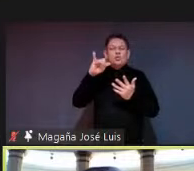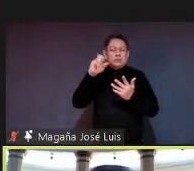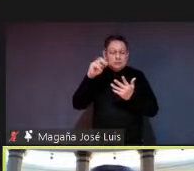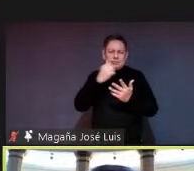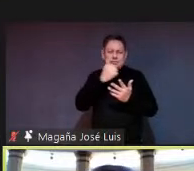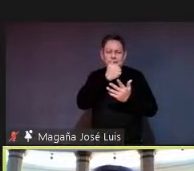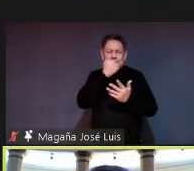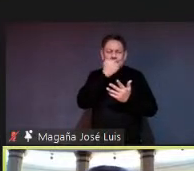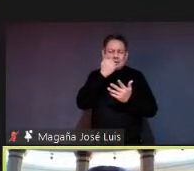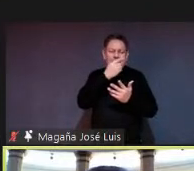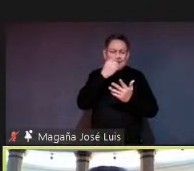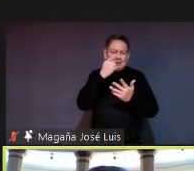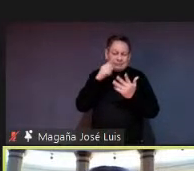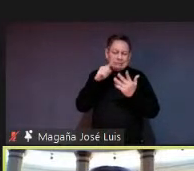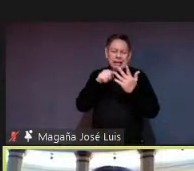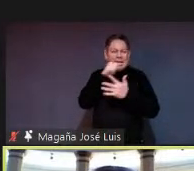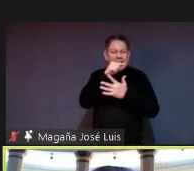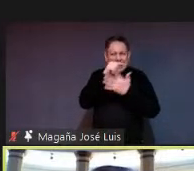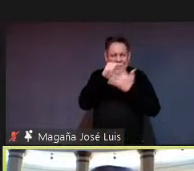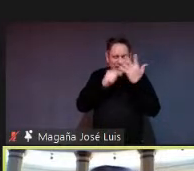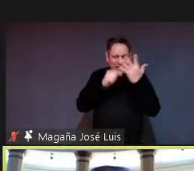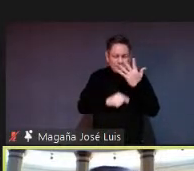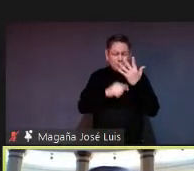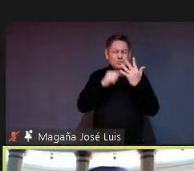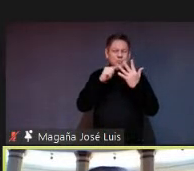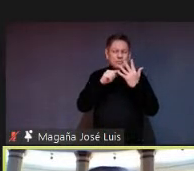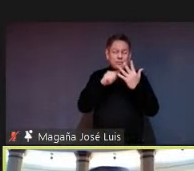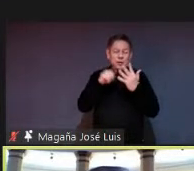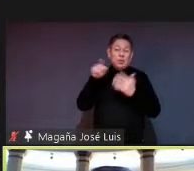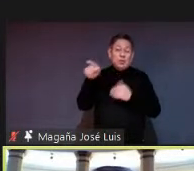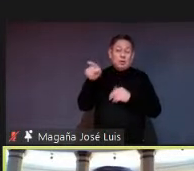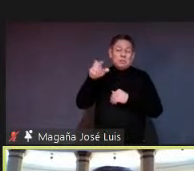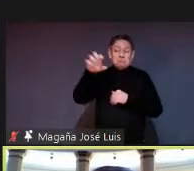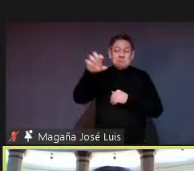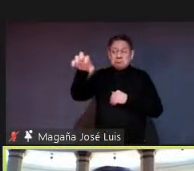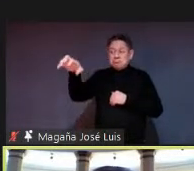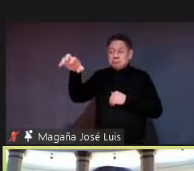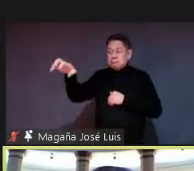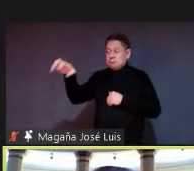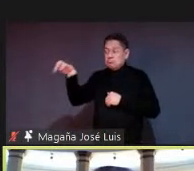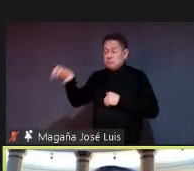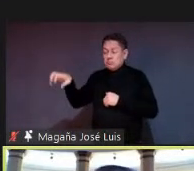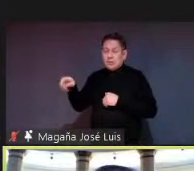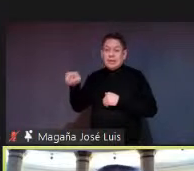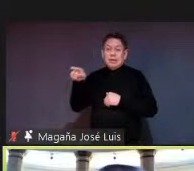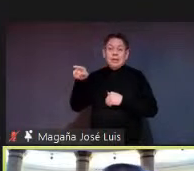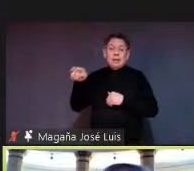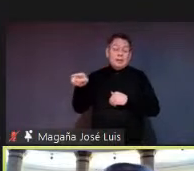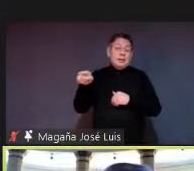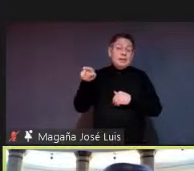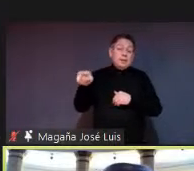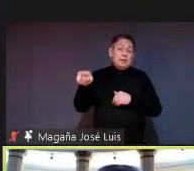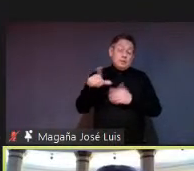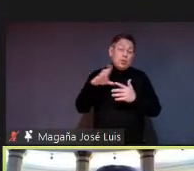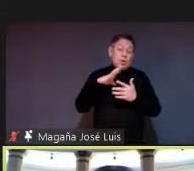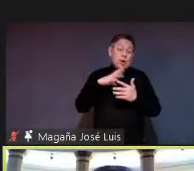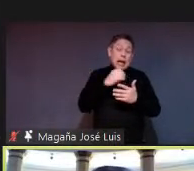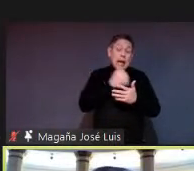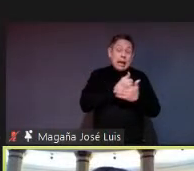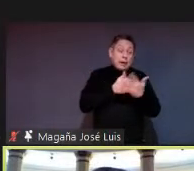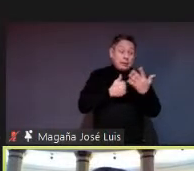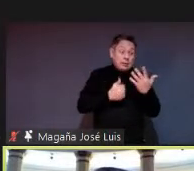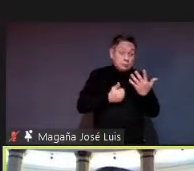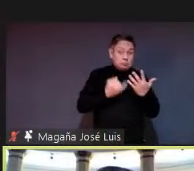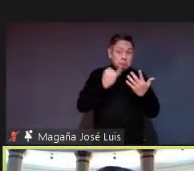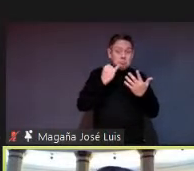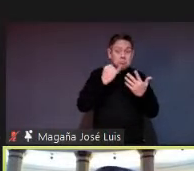school, and nutrition. We created a multidisciplinary team, And at some point, all of these curriculums can